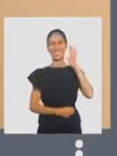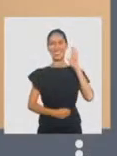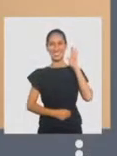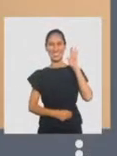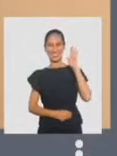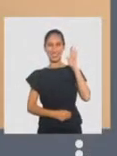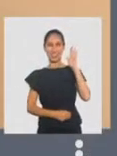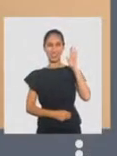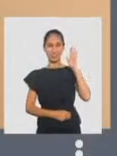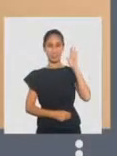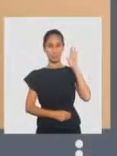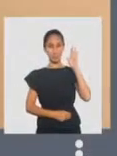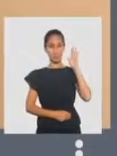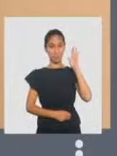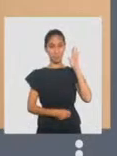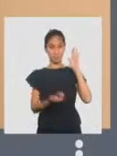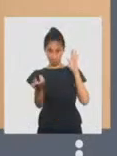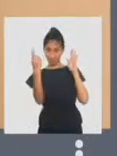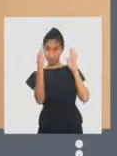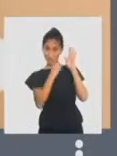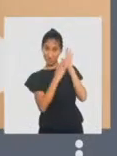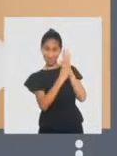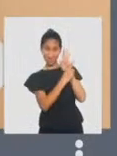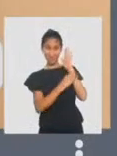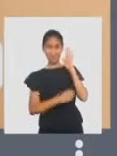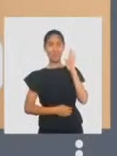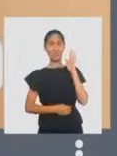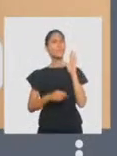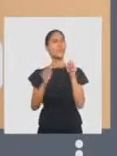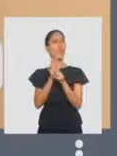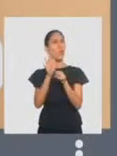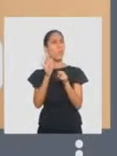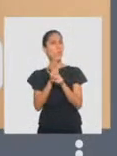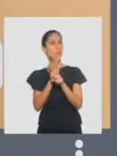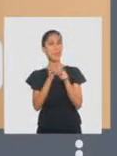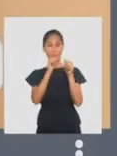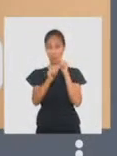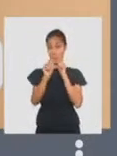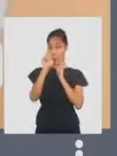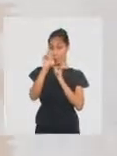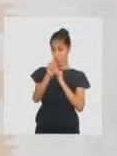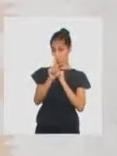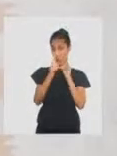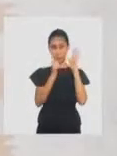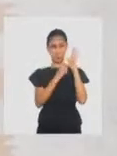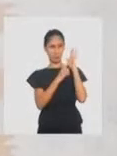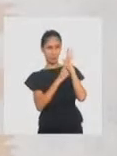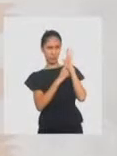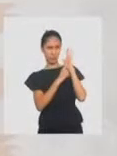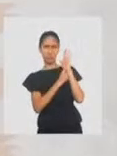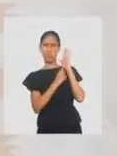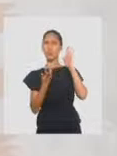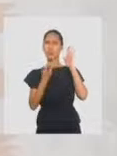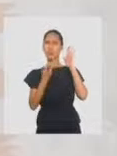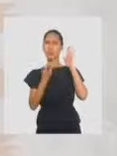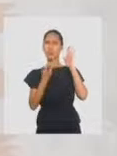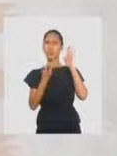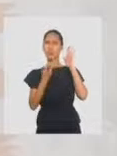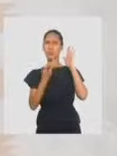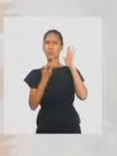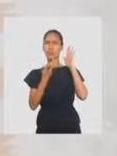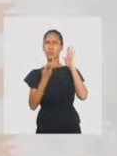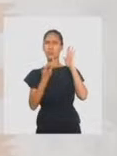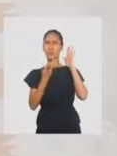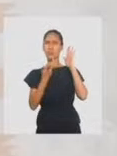game. Ok, completemos y ganemos. Let's el juego. Play. Complete vamos a jugar. Phrase number one. Vamos a completar la frase.